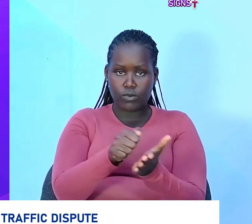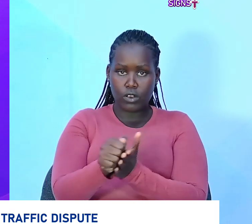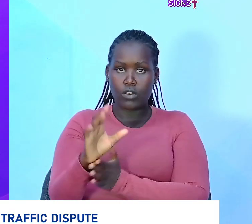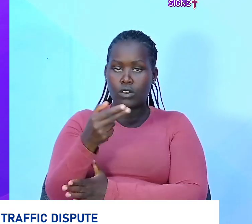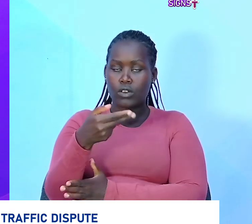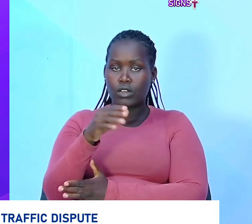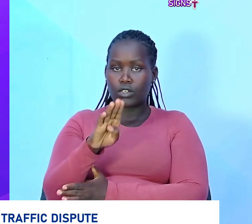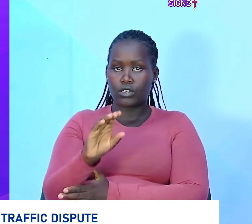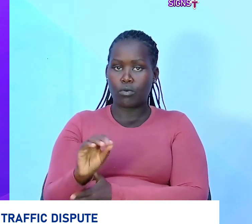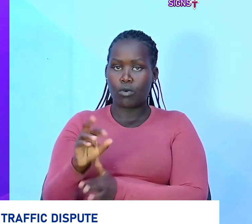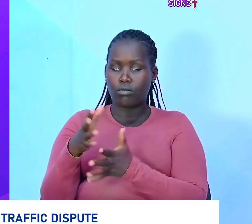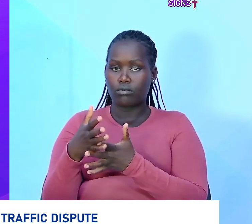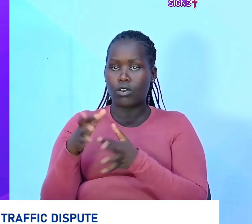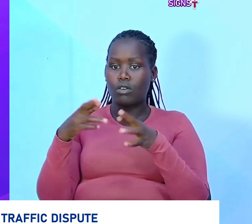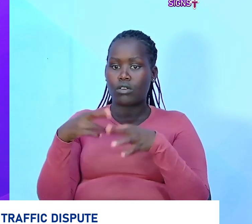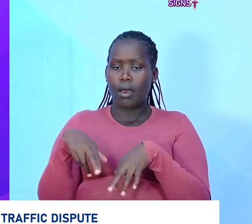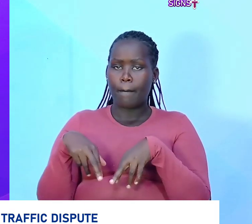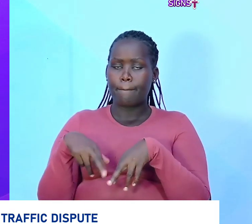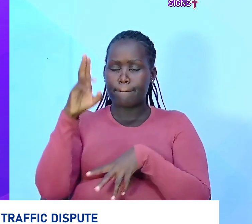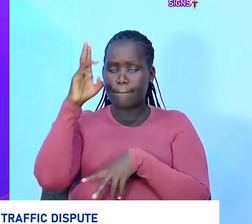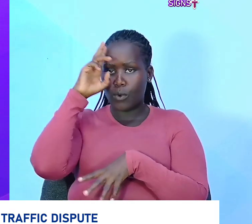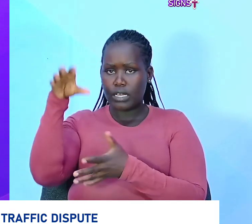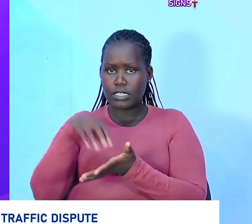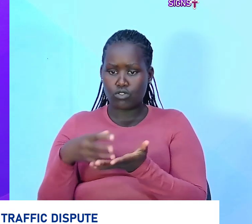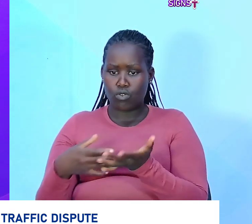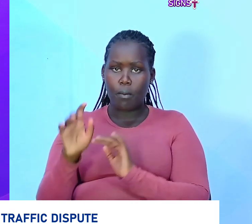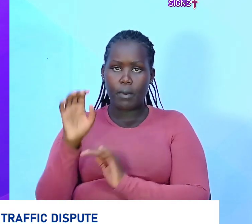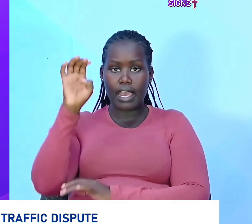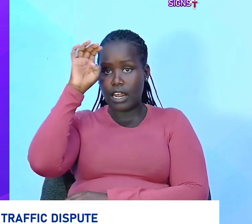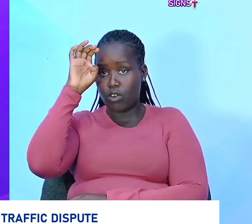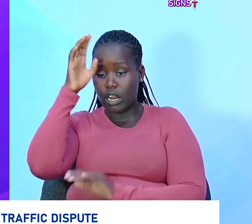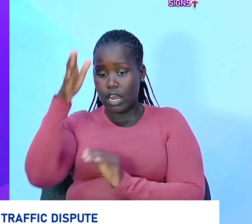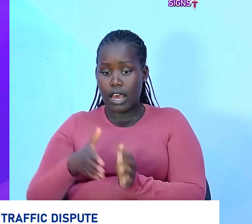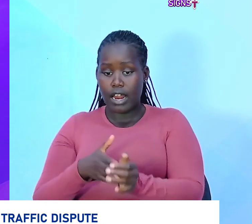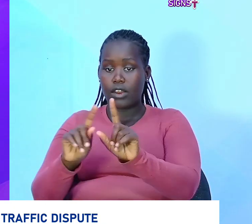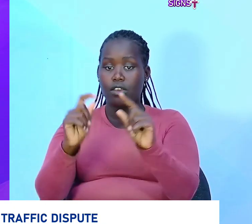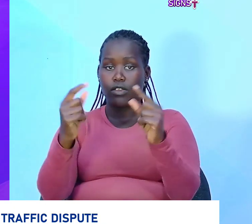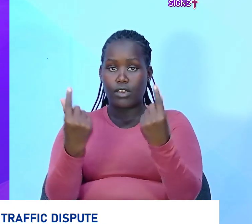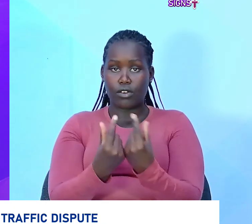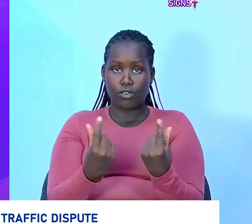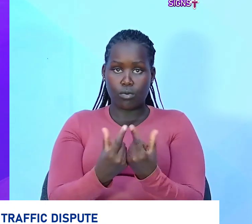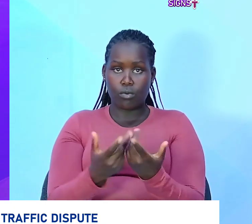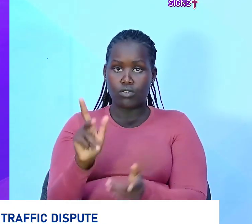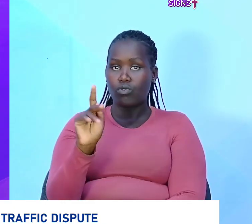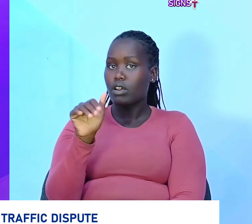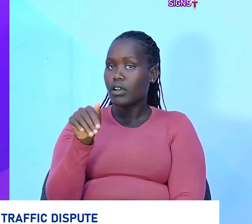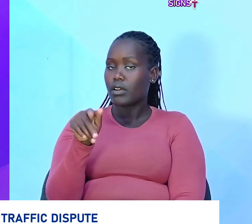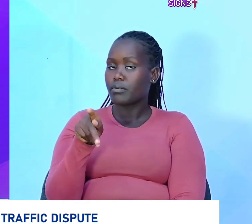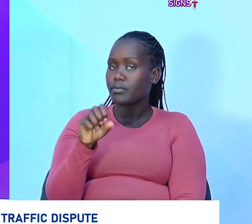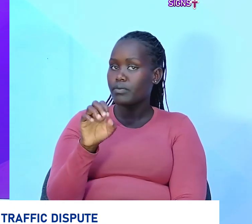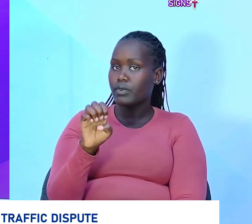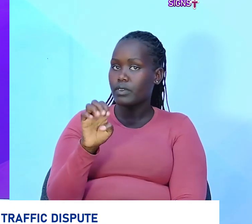police station in Uasin Gishu County last year, led the group into the Kapsabet station. He